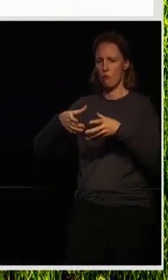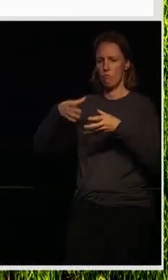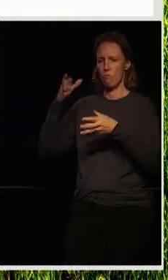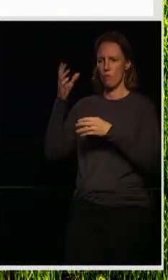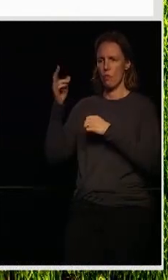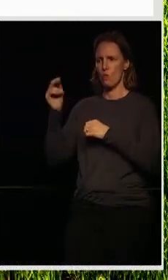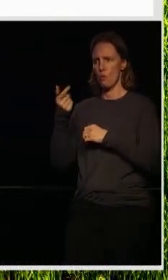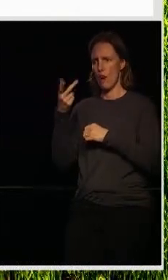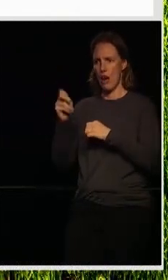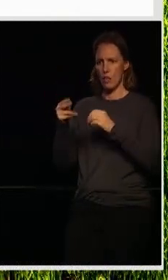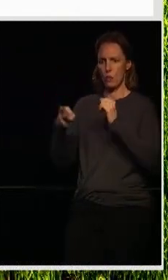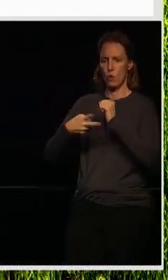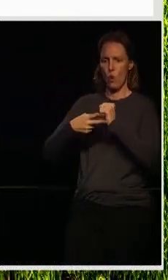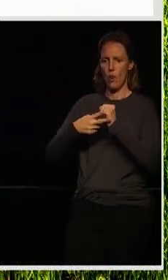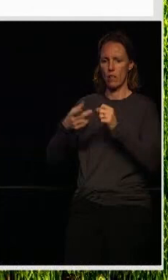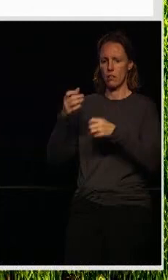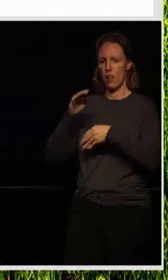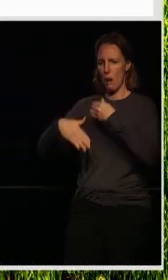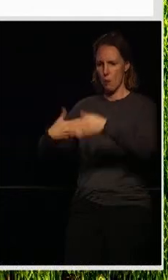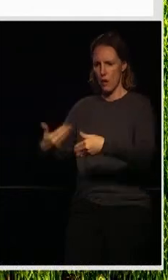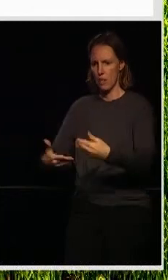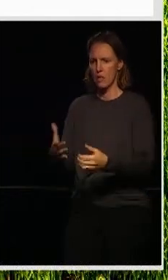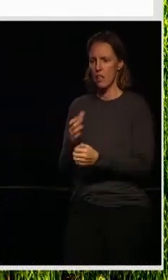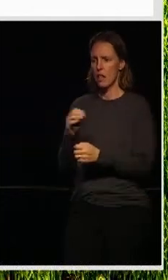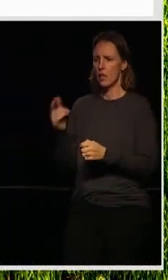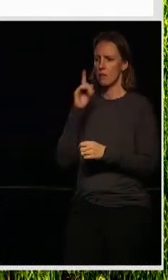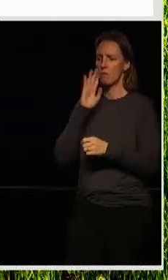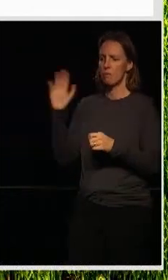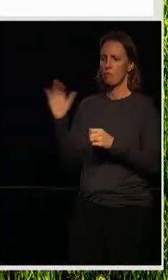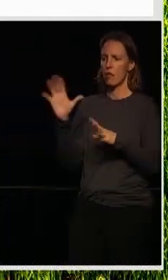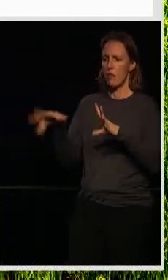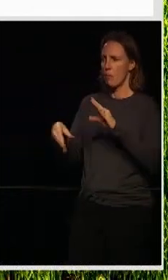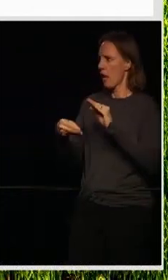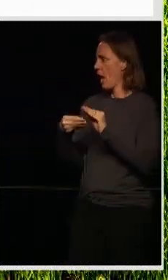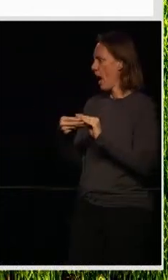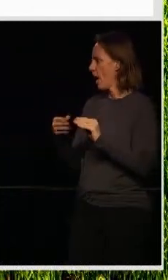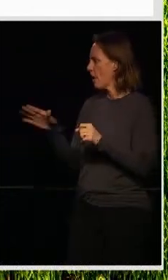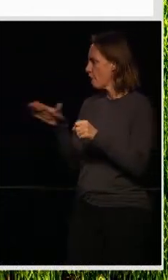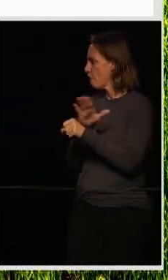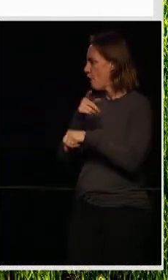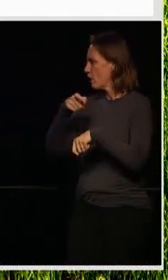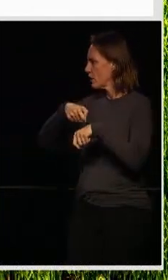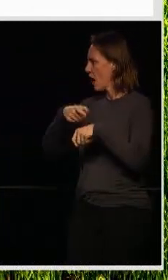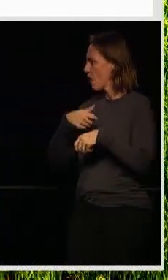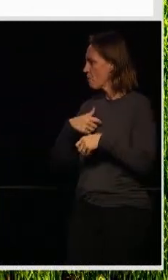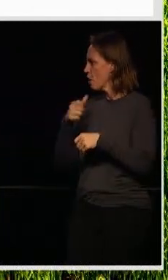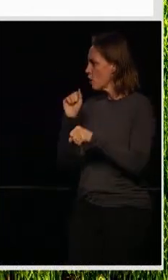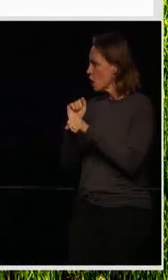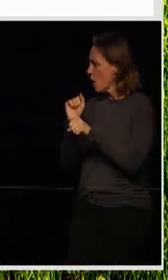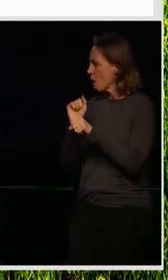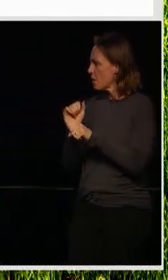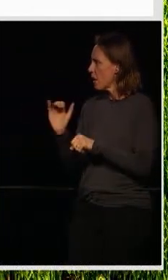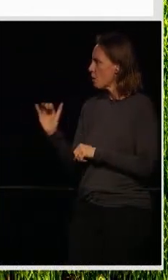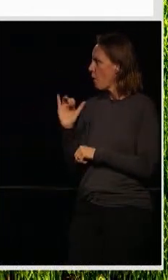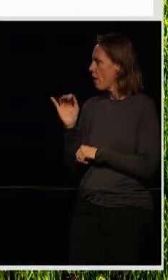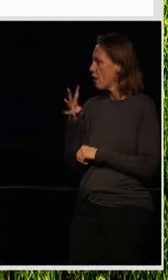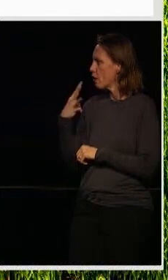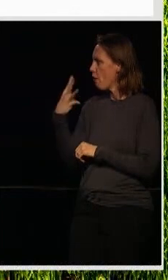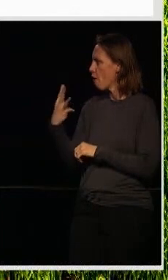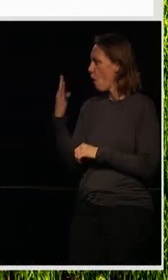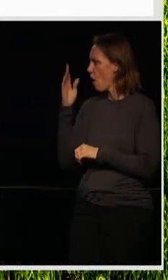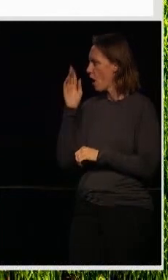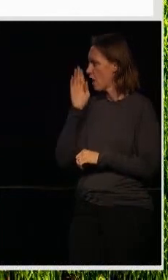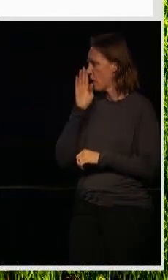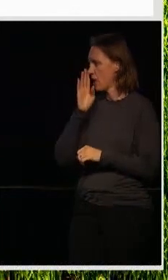12 new full-time direct jobs in upstate New York, as well as 4 indirect jobs by working with